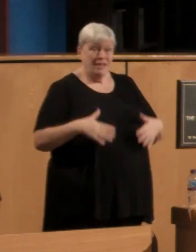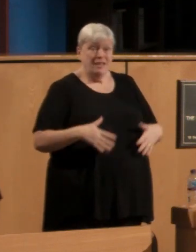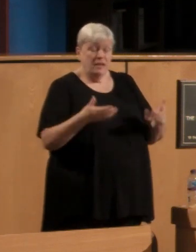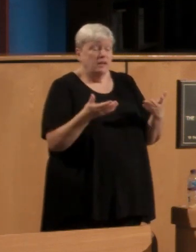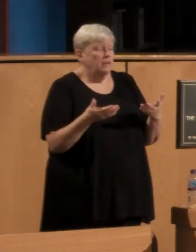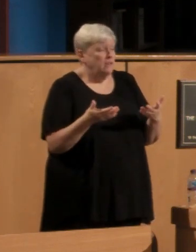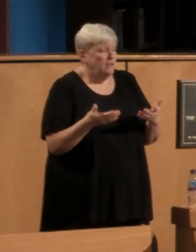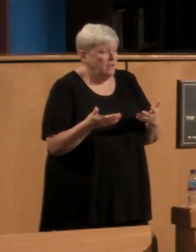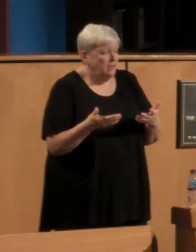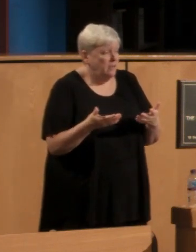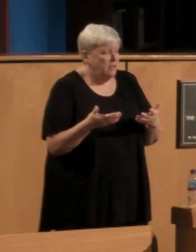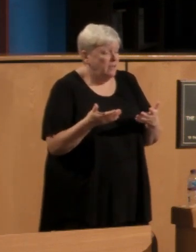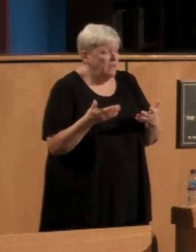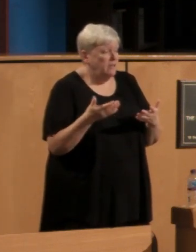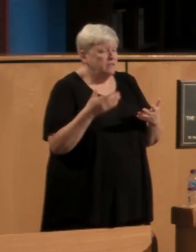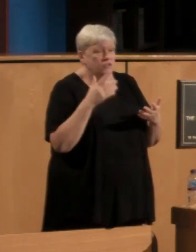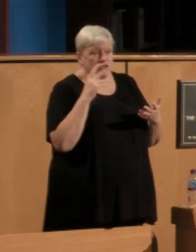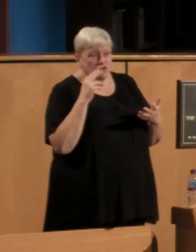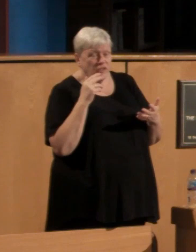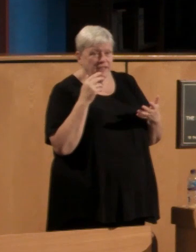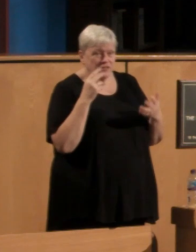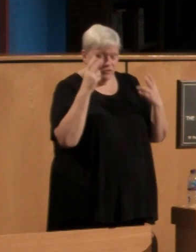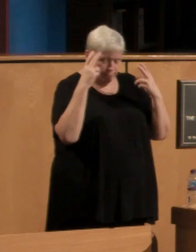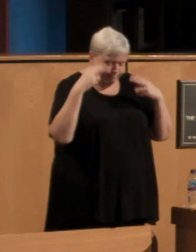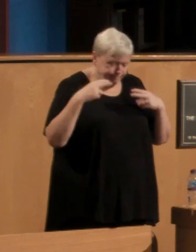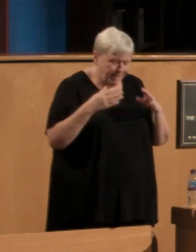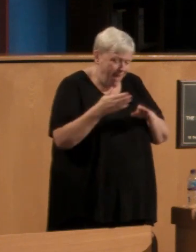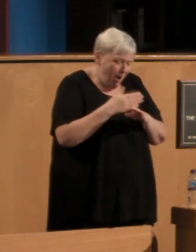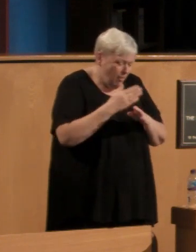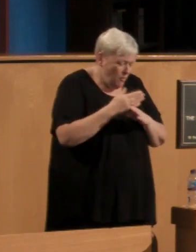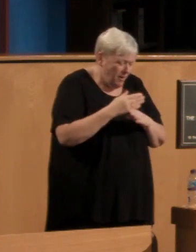And it's strange to look at your own early work